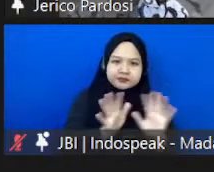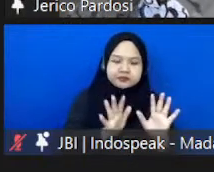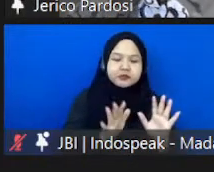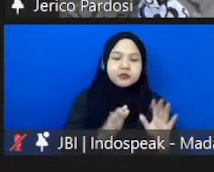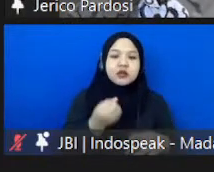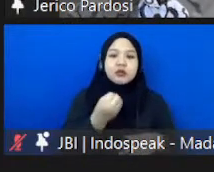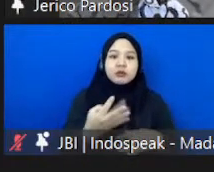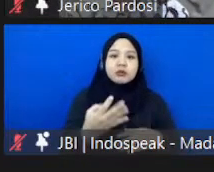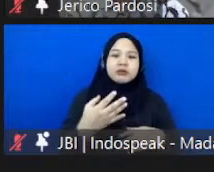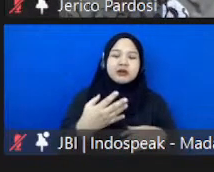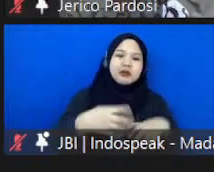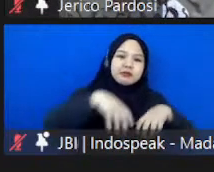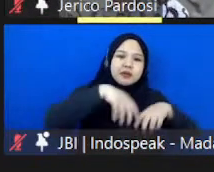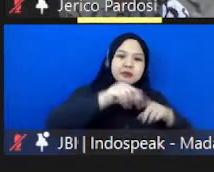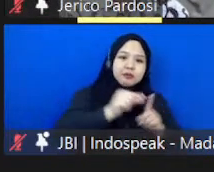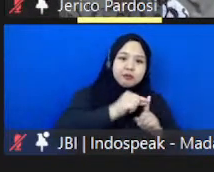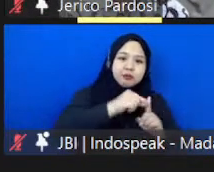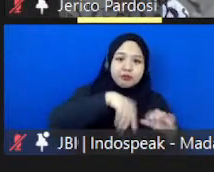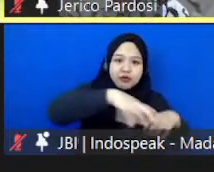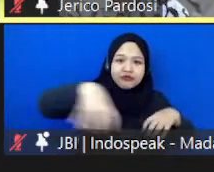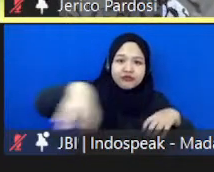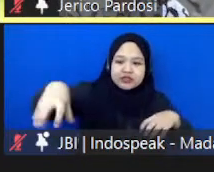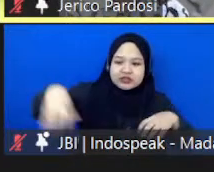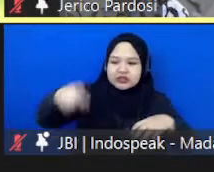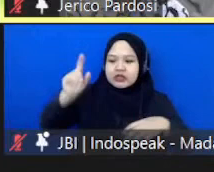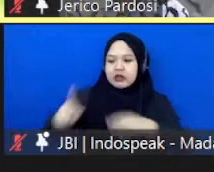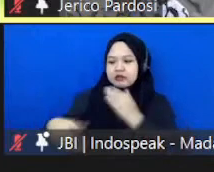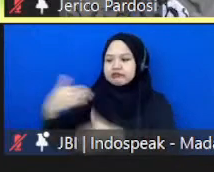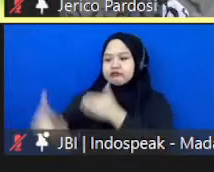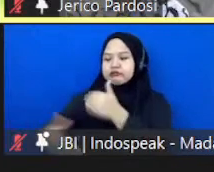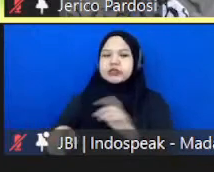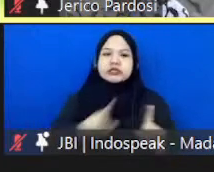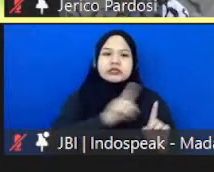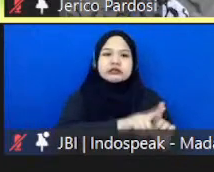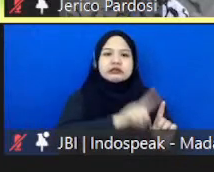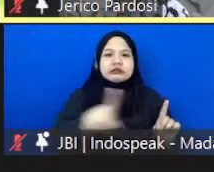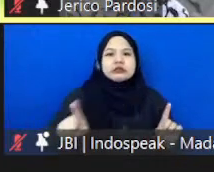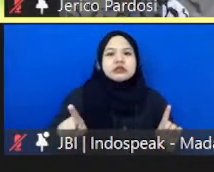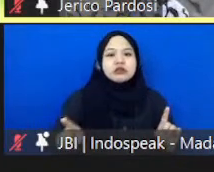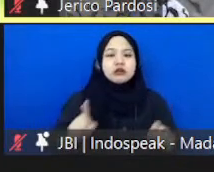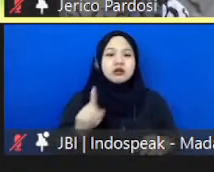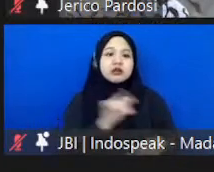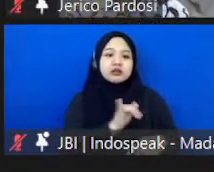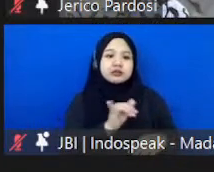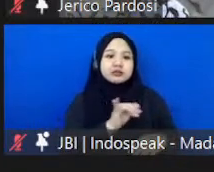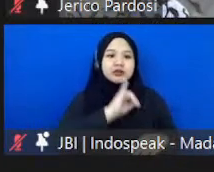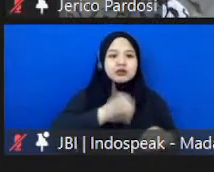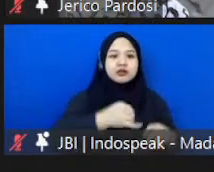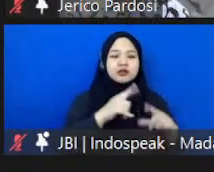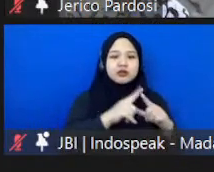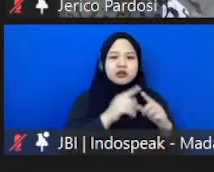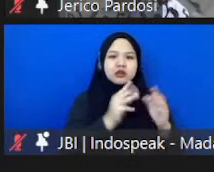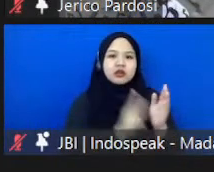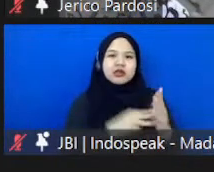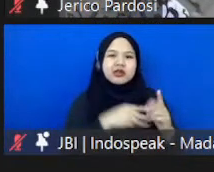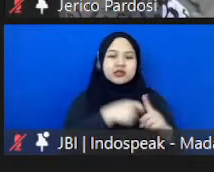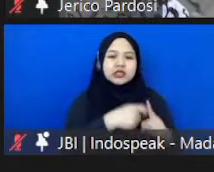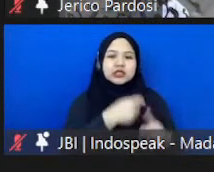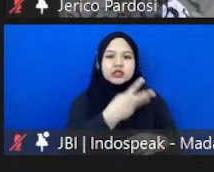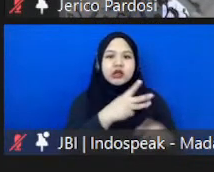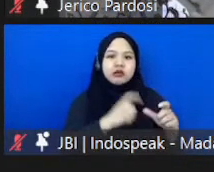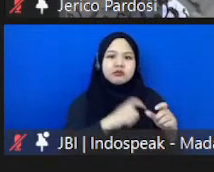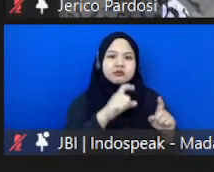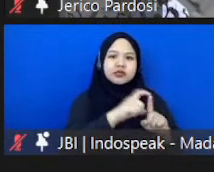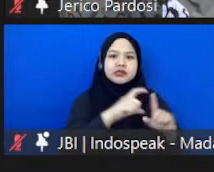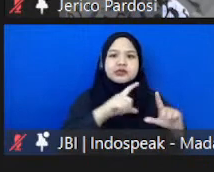like conducting their own, we call it Jamkesda. This is just give you an idea how the